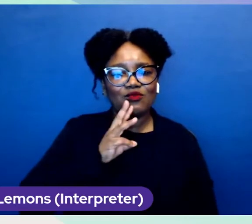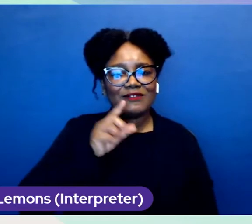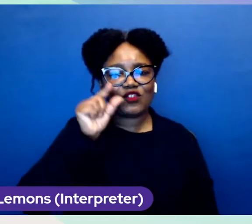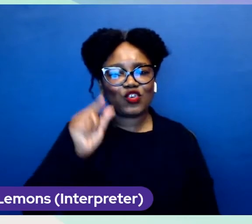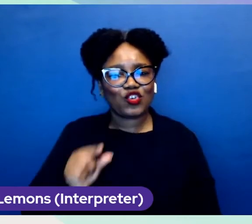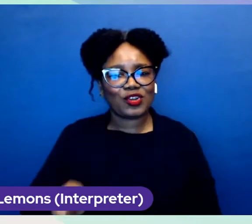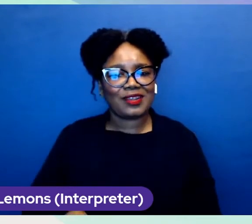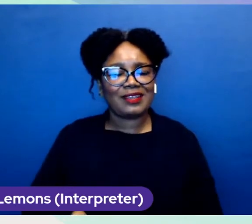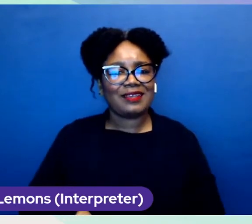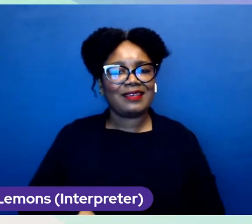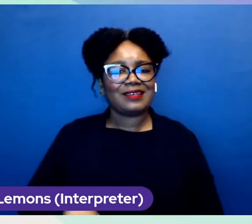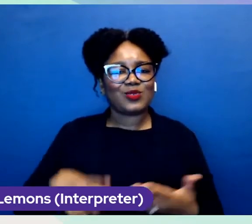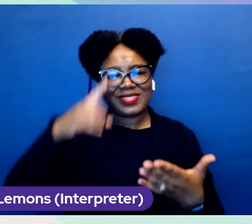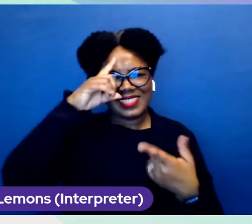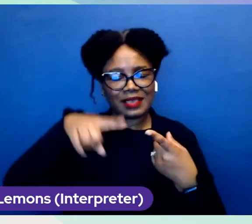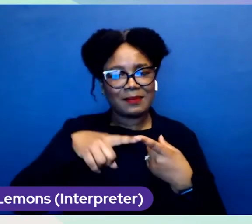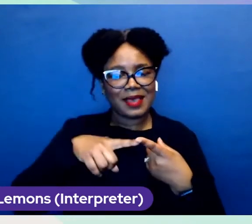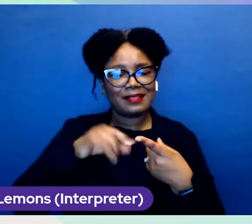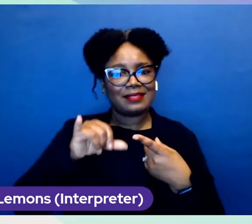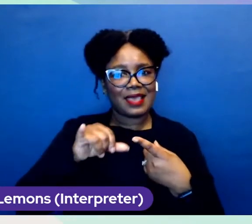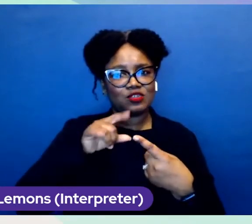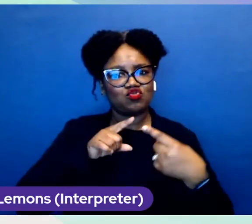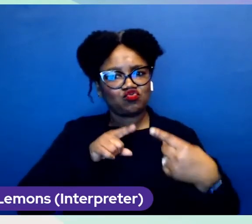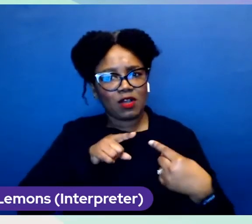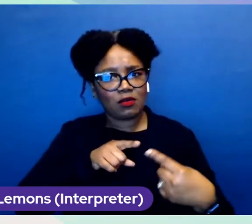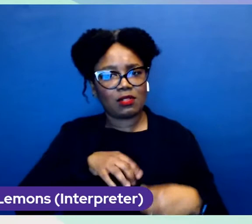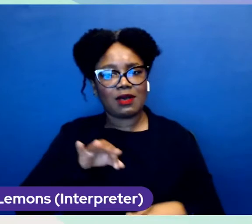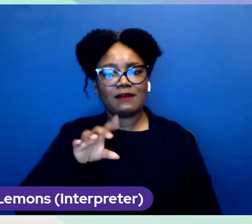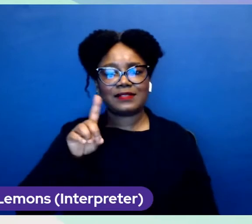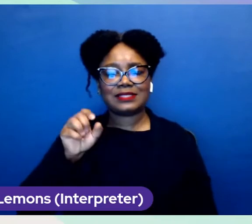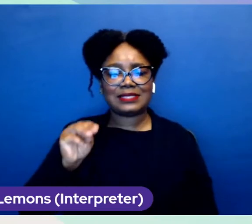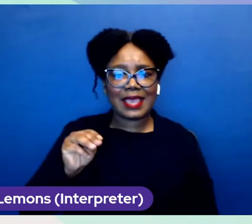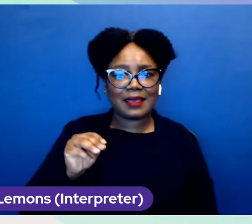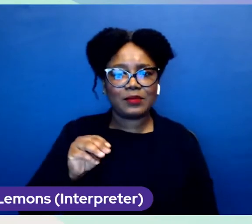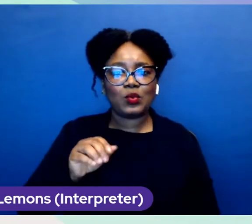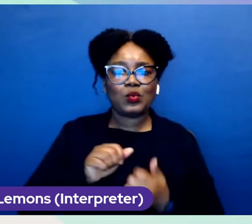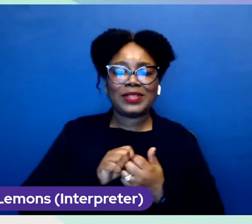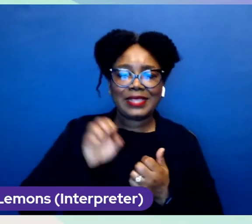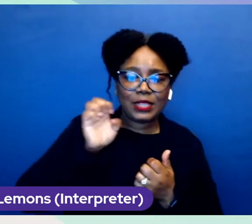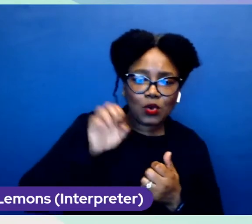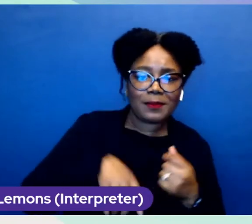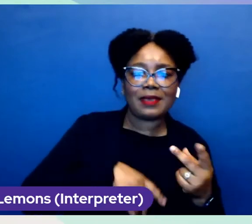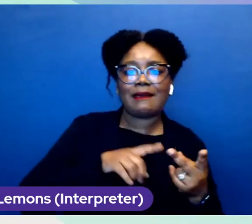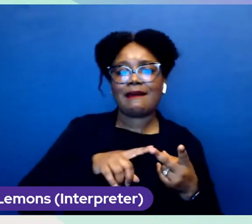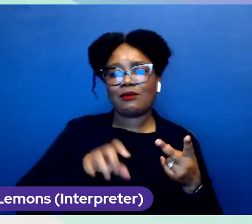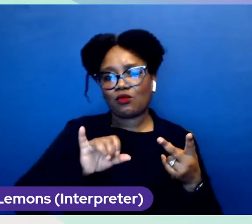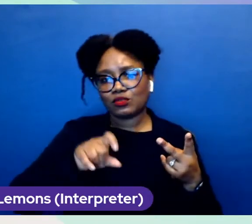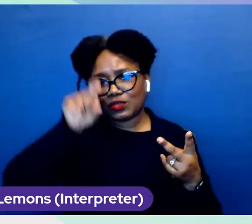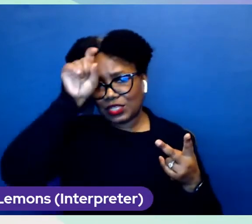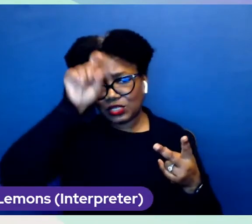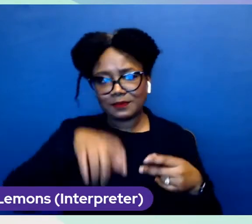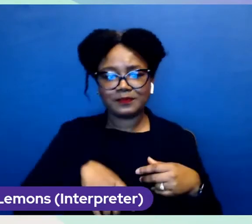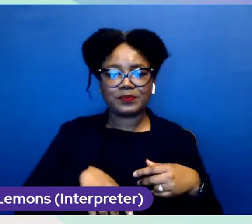Ethiopia and, you know, the struggle of who's going to have what part of the water, and, you know, the Egyptians, and who's going to have what